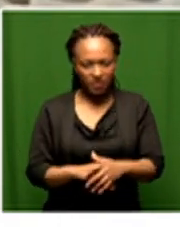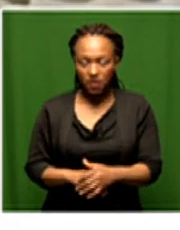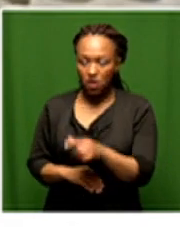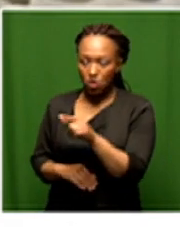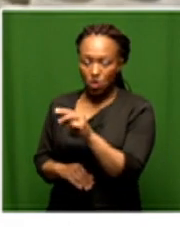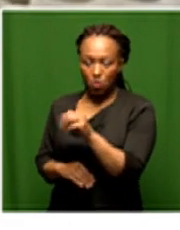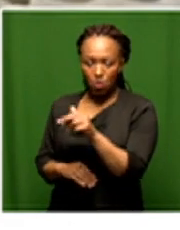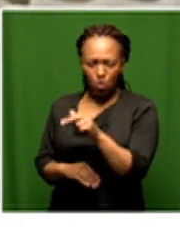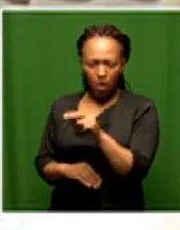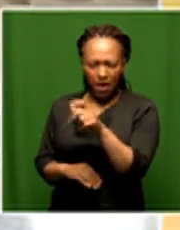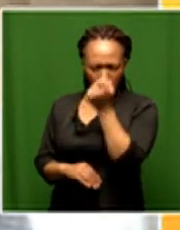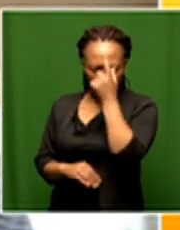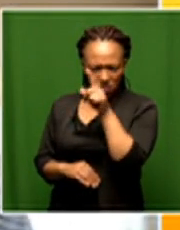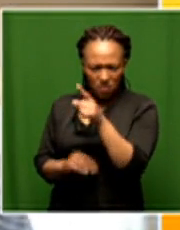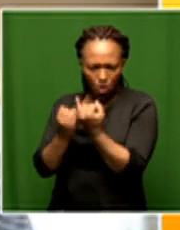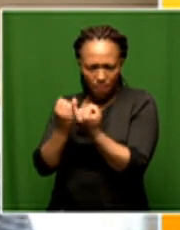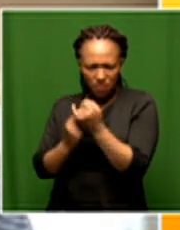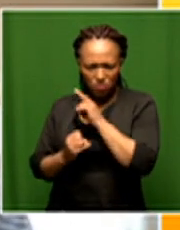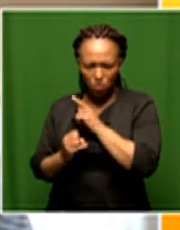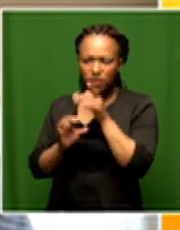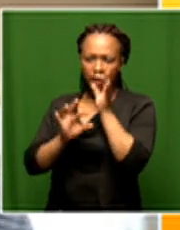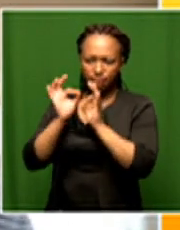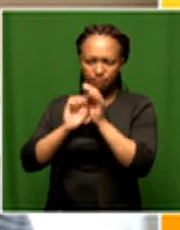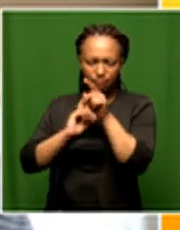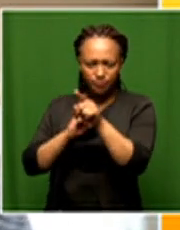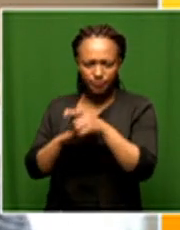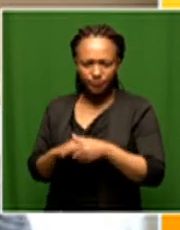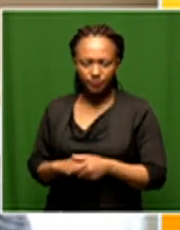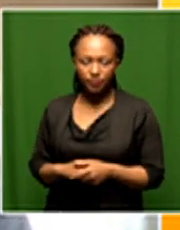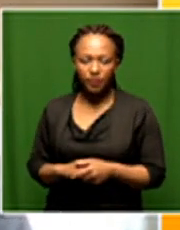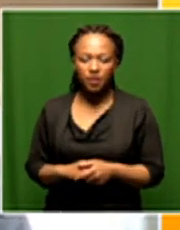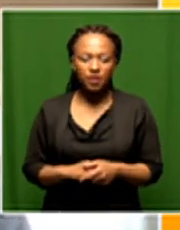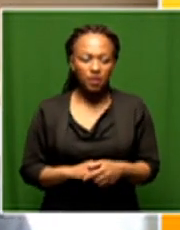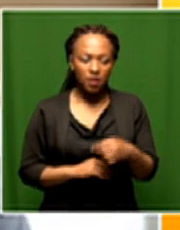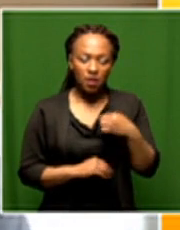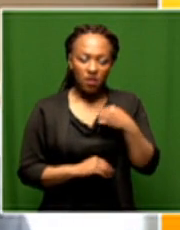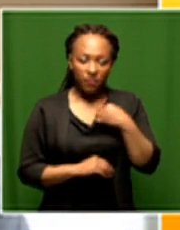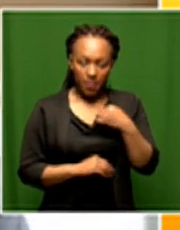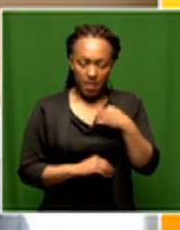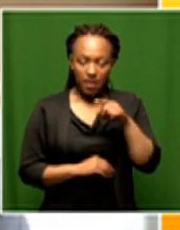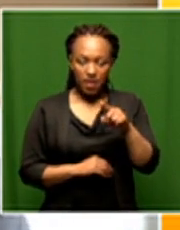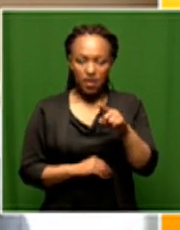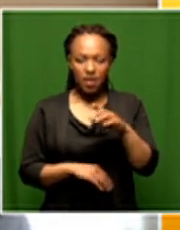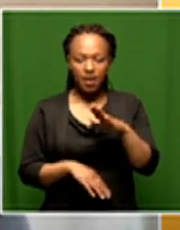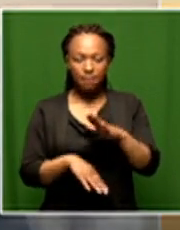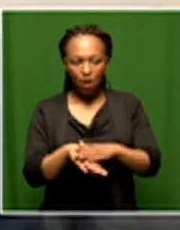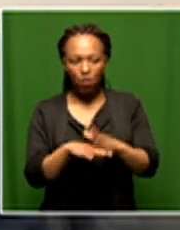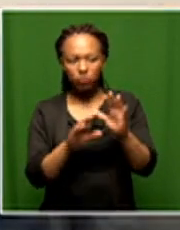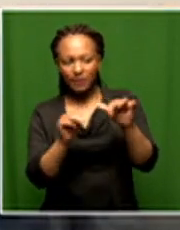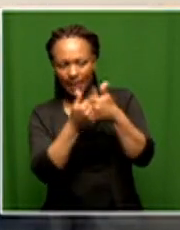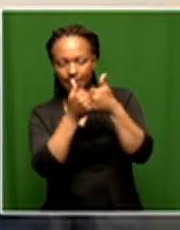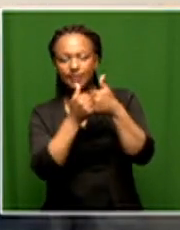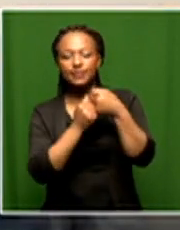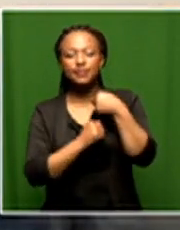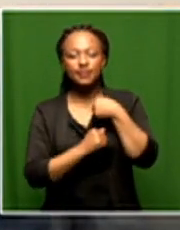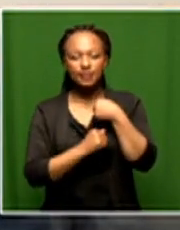you, what was your understanding of the competition brief? Yeah, I think for me, it was more of a challenge to